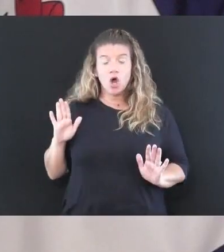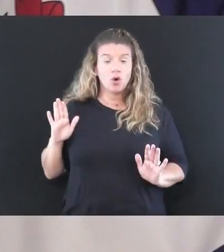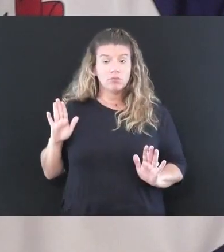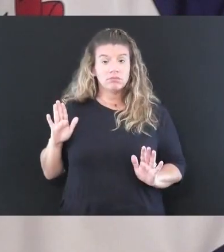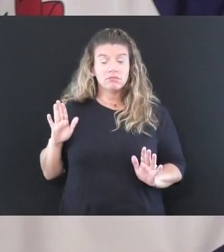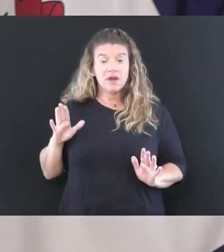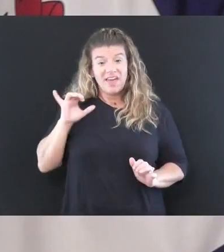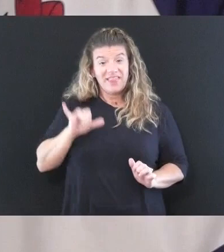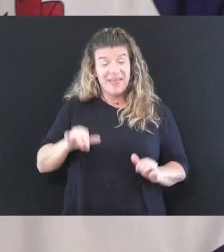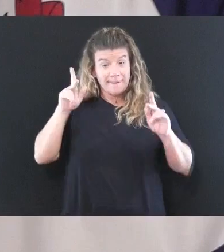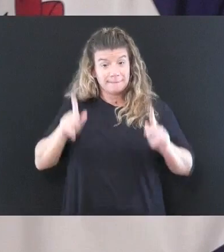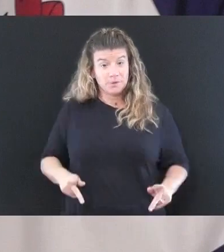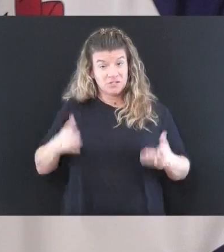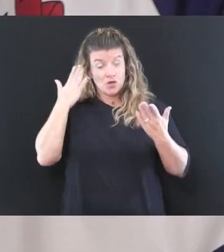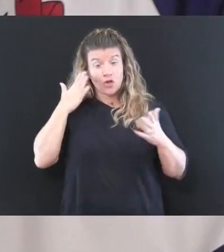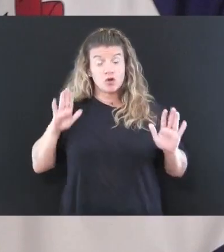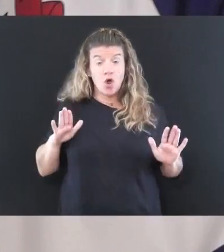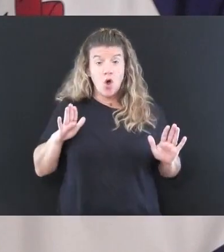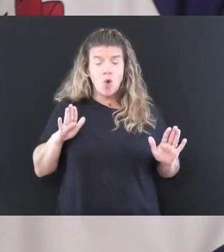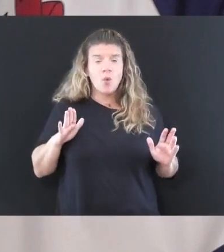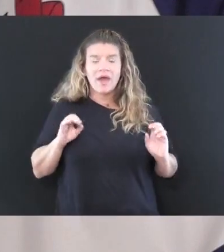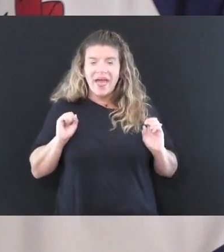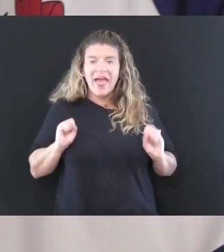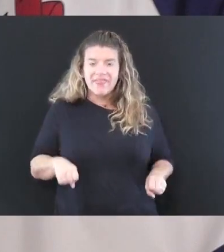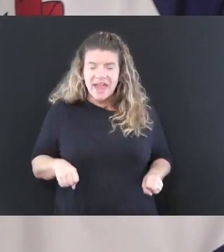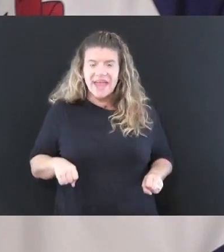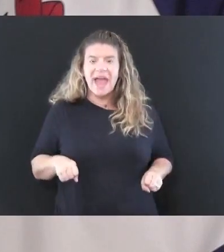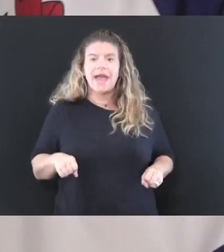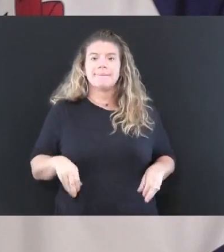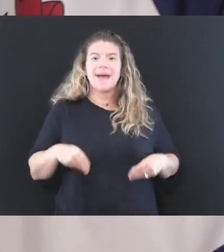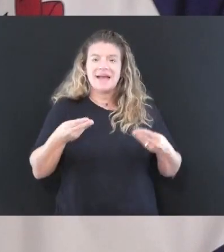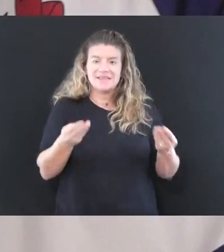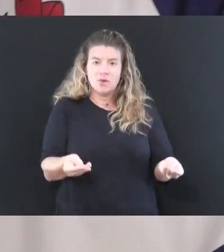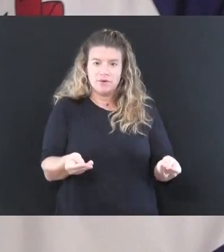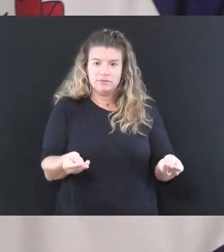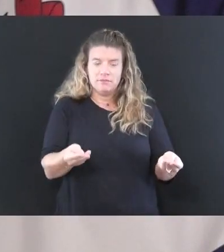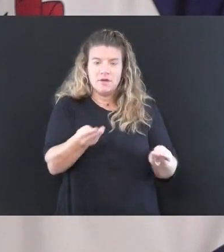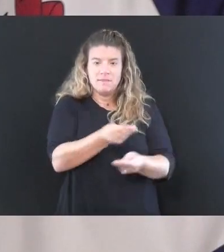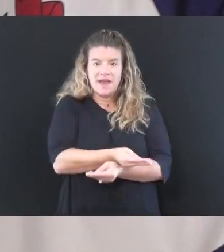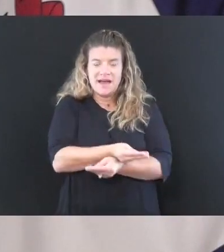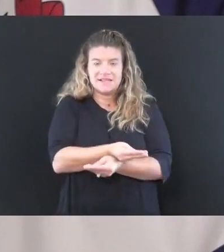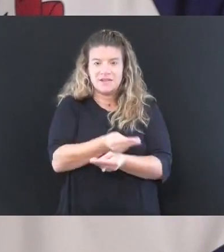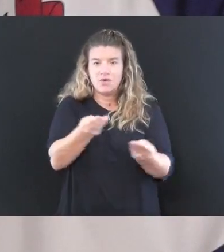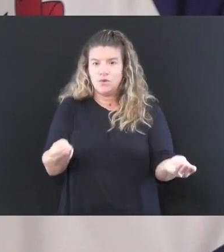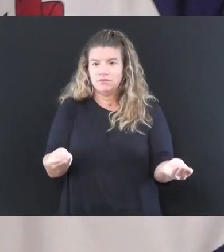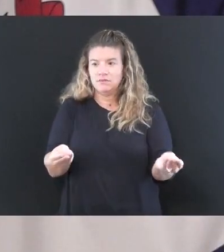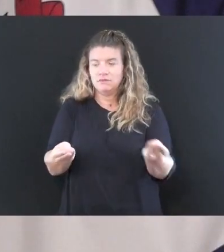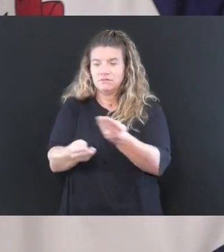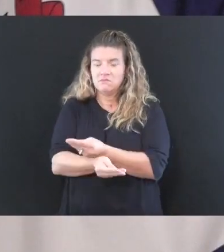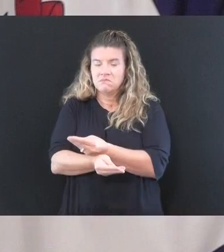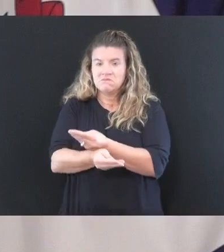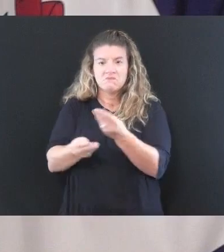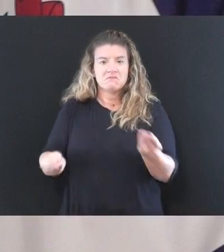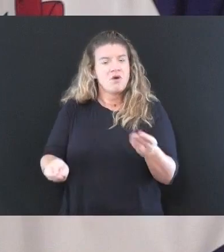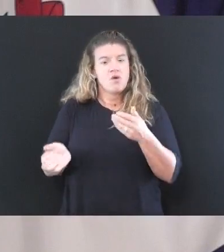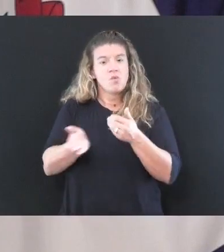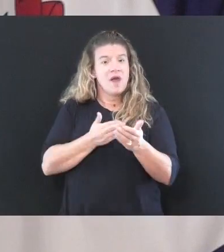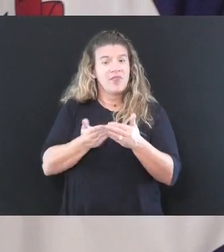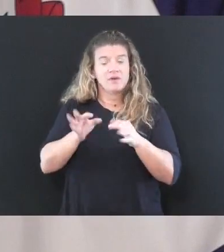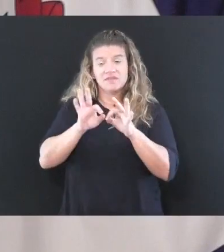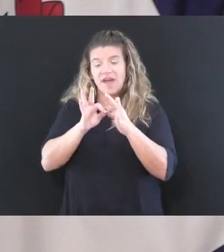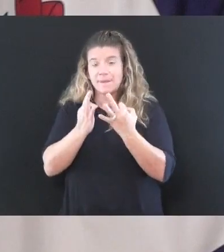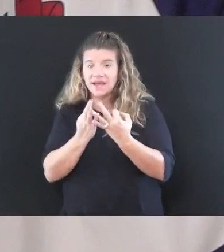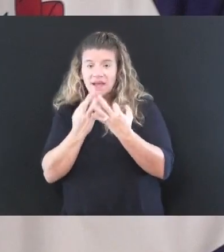likelihood of absolutely passing this virus on to somebody, whether they be a loved one or whether they